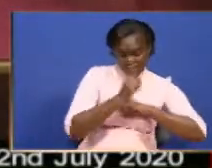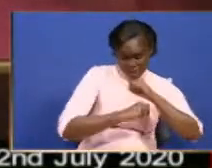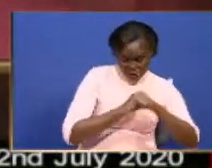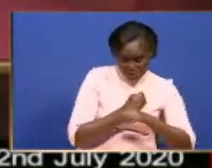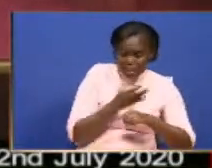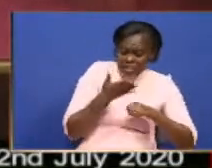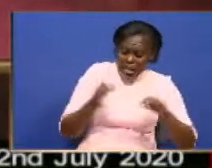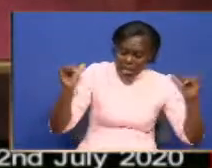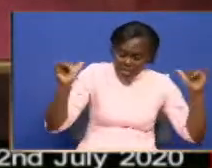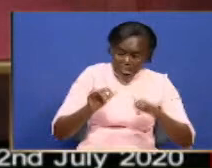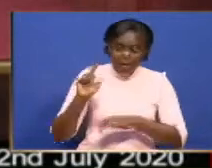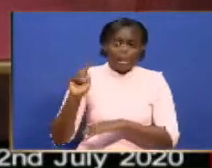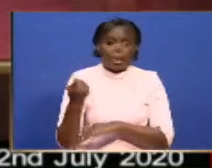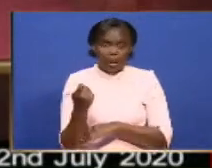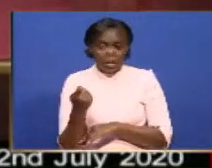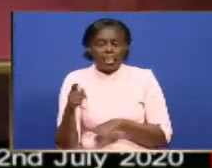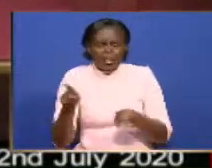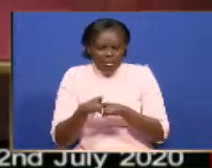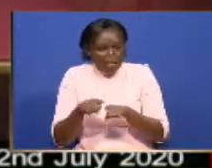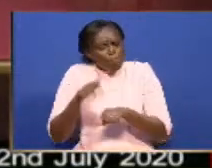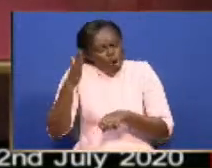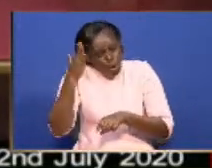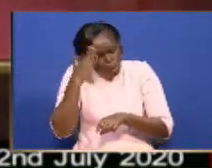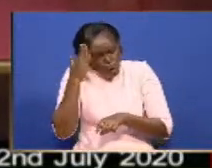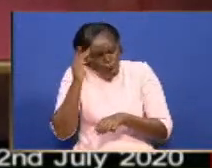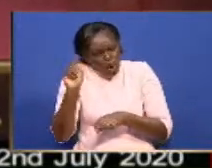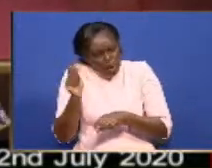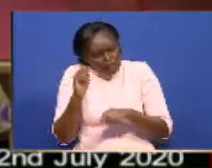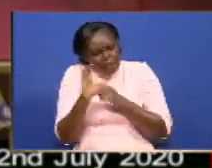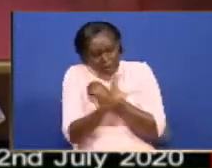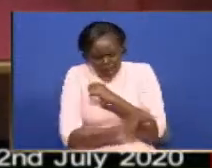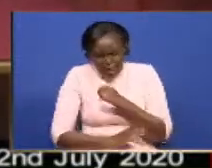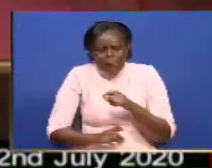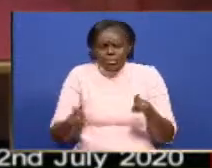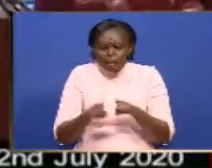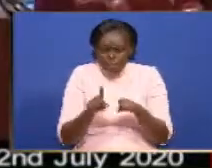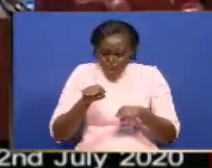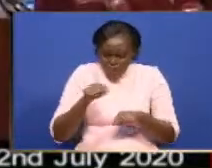kwetu nchini Kenya ni kama kwao nyumbani. Mheshimiwa Spika, naunga mkono.